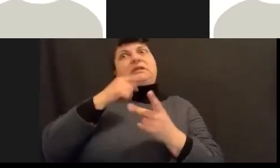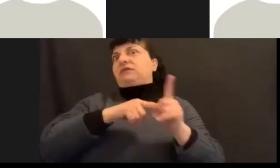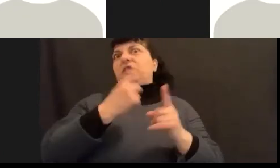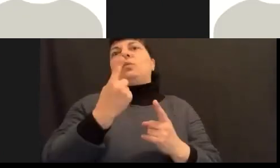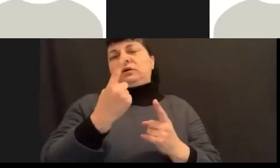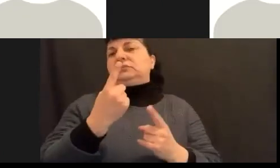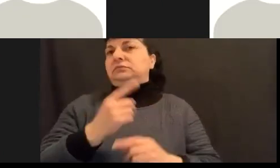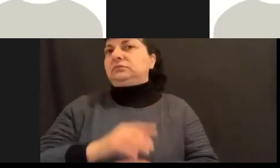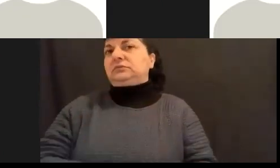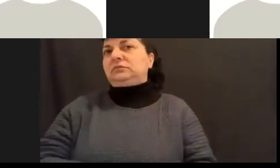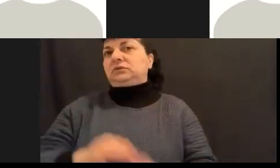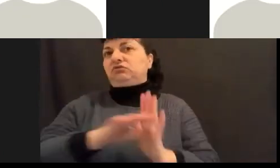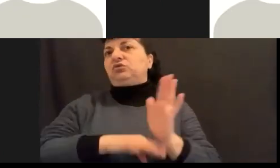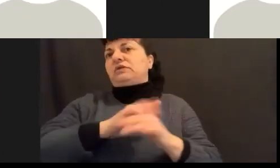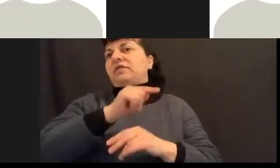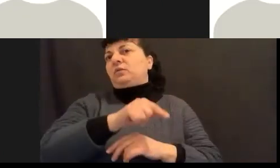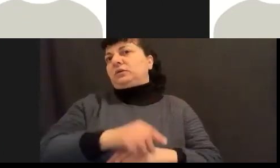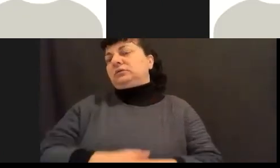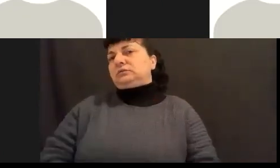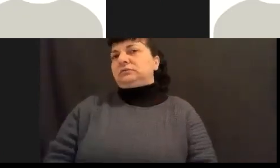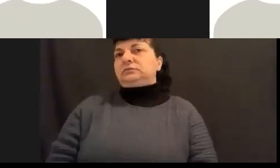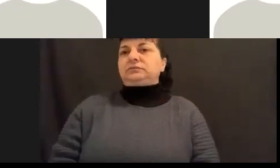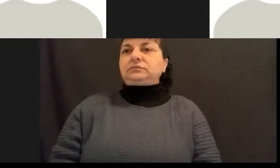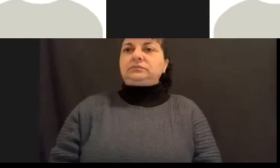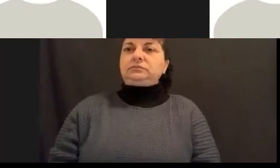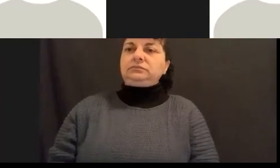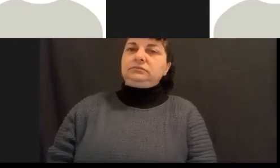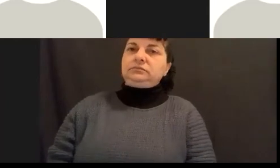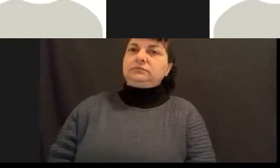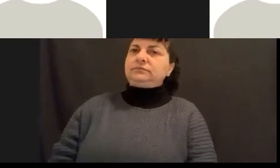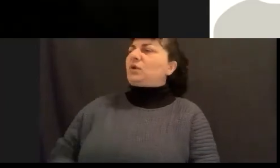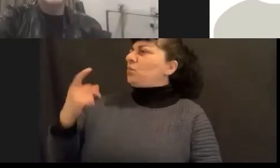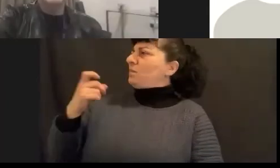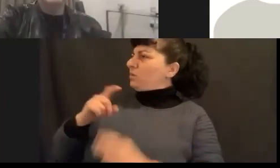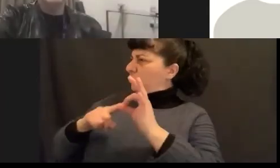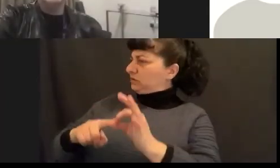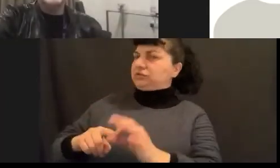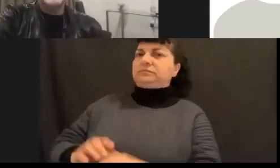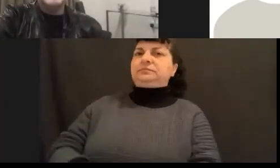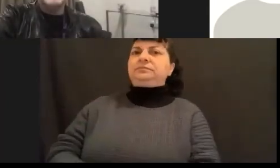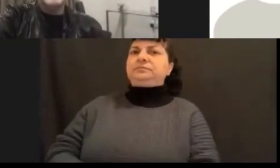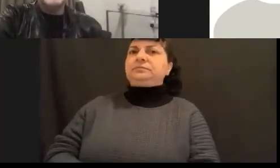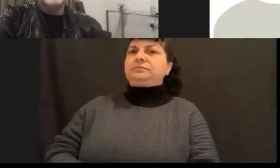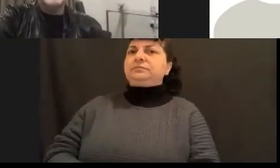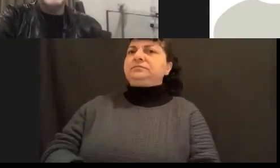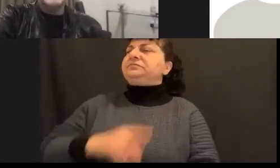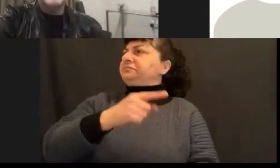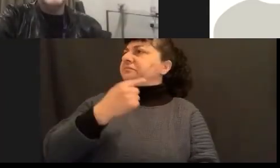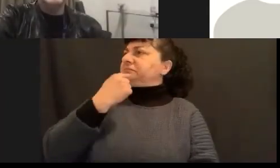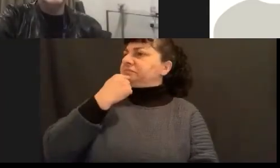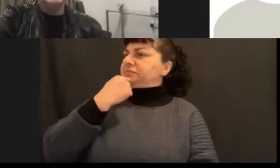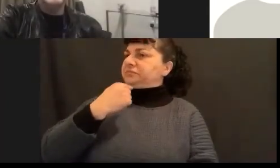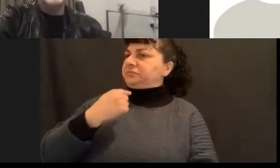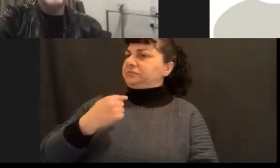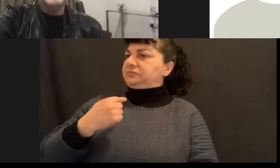One other one for you, Paul. The question is, I've been informed if you are not in the time stated at the